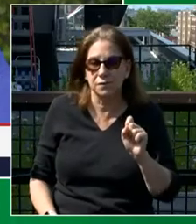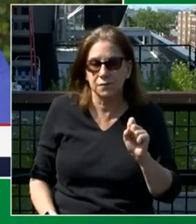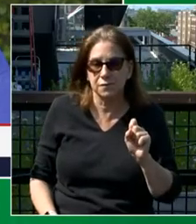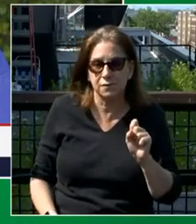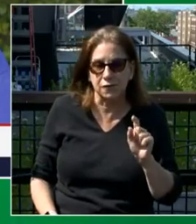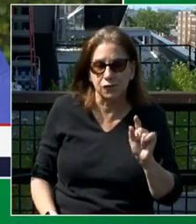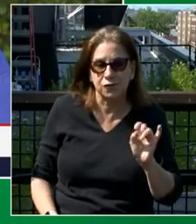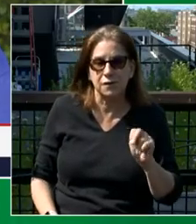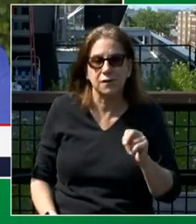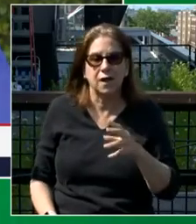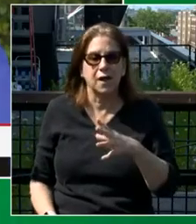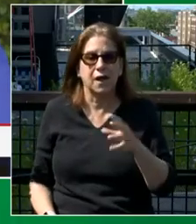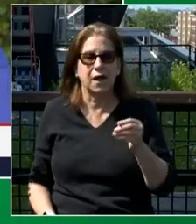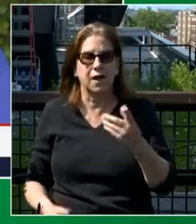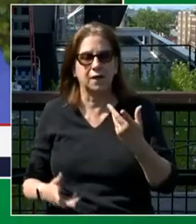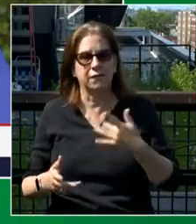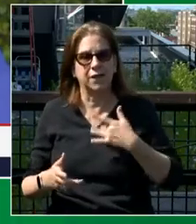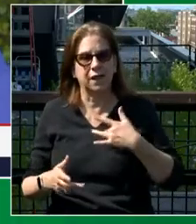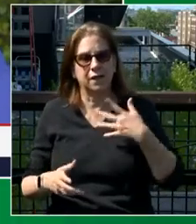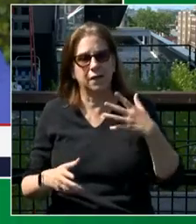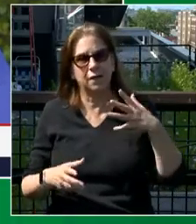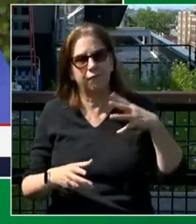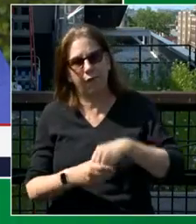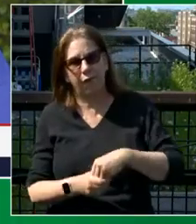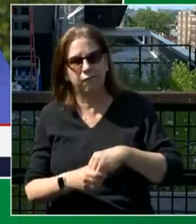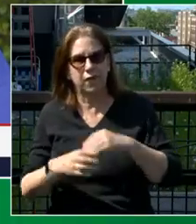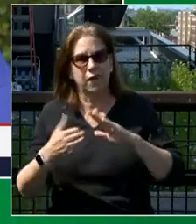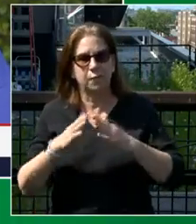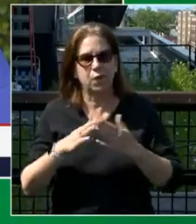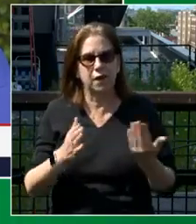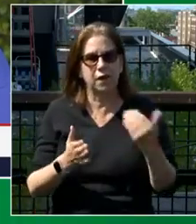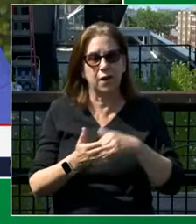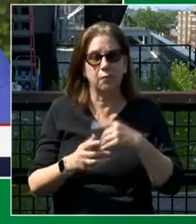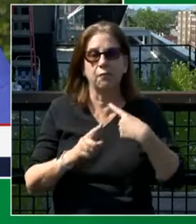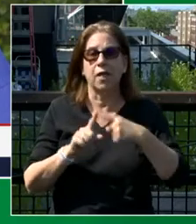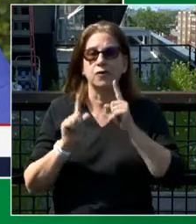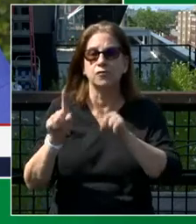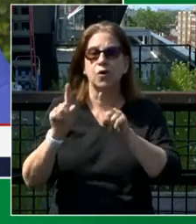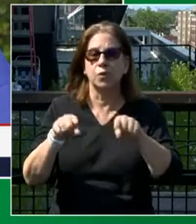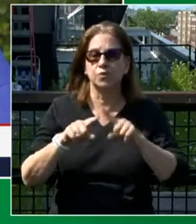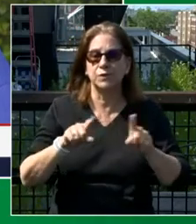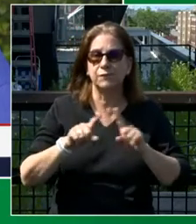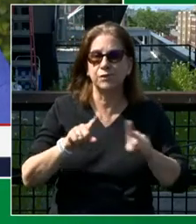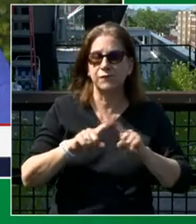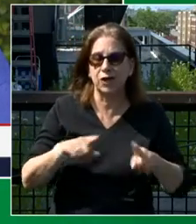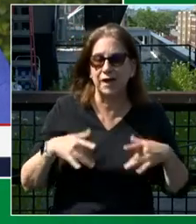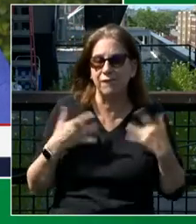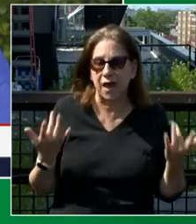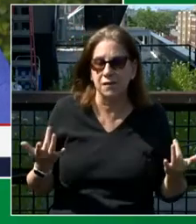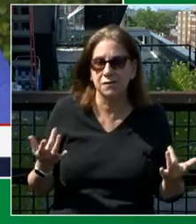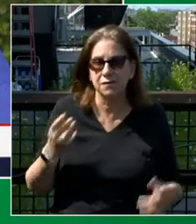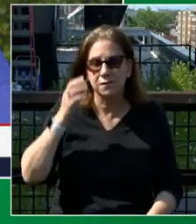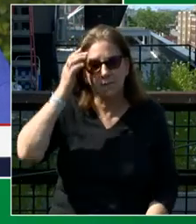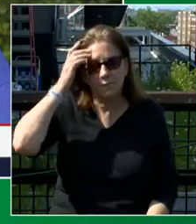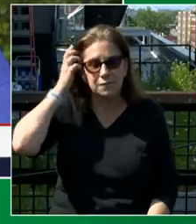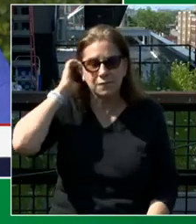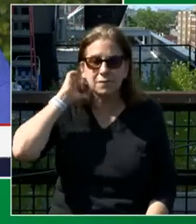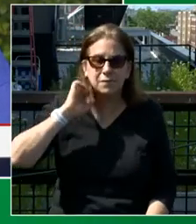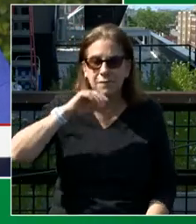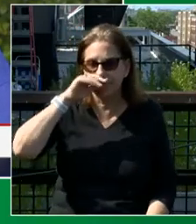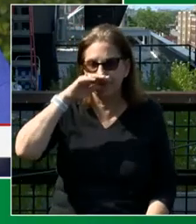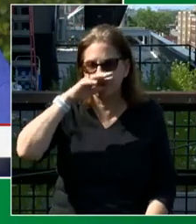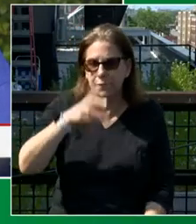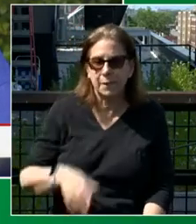well as events and programming space as well here too. So, it's like when Captain Lowe founded